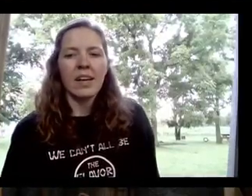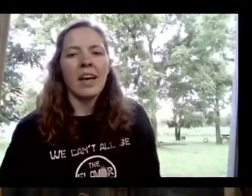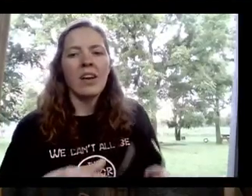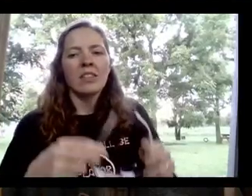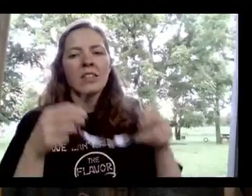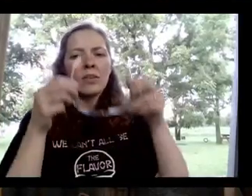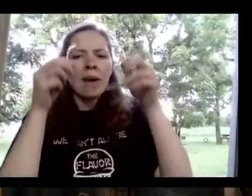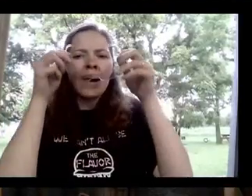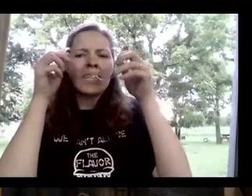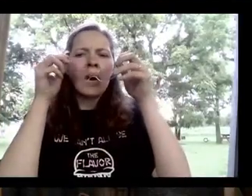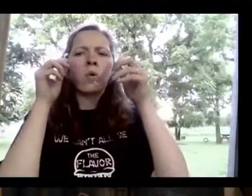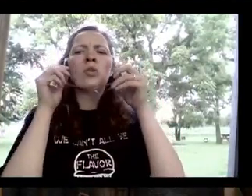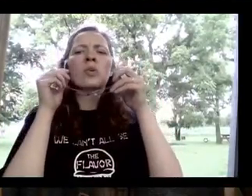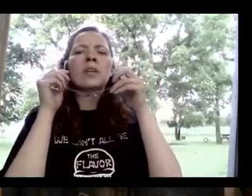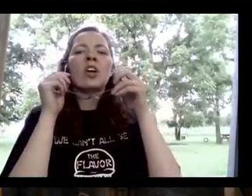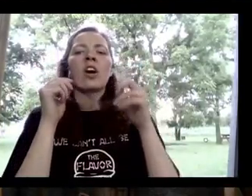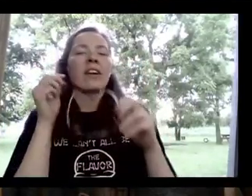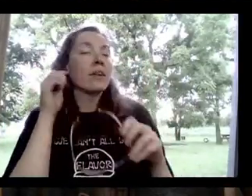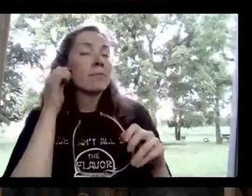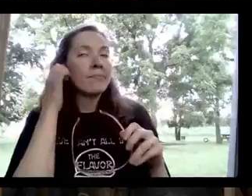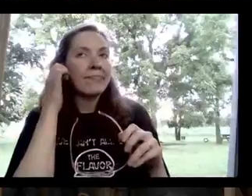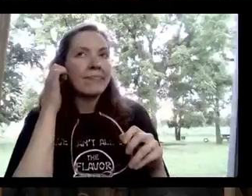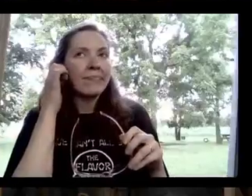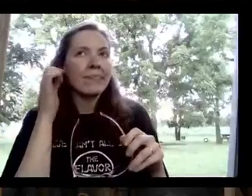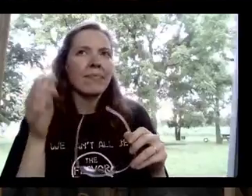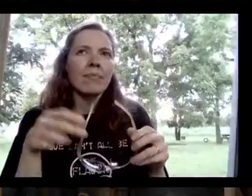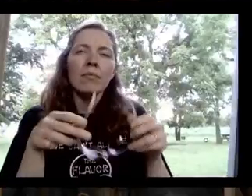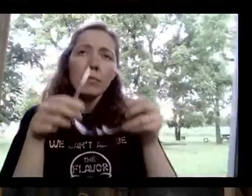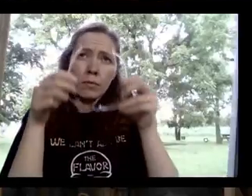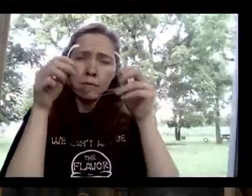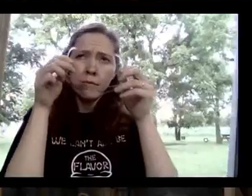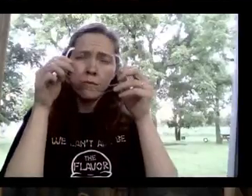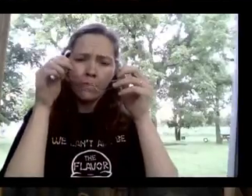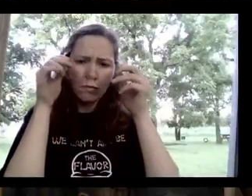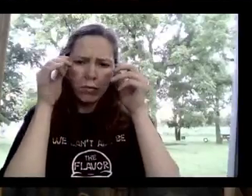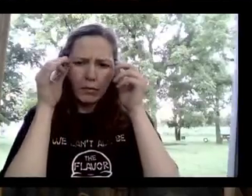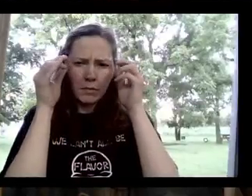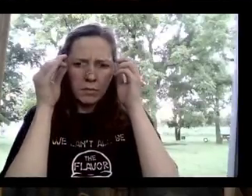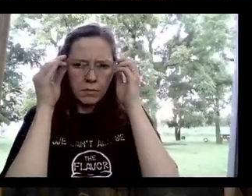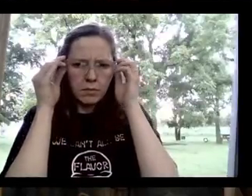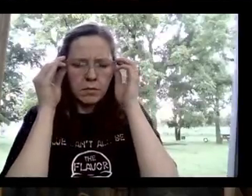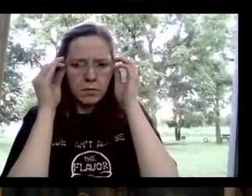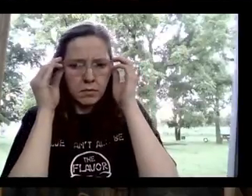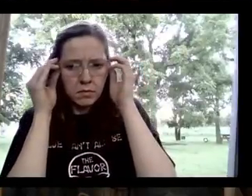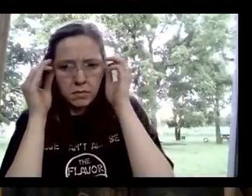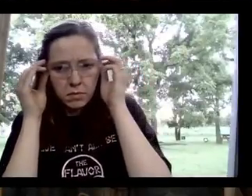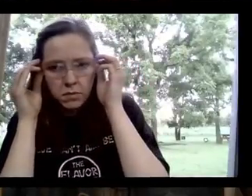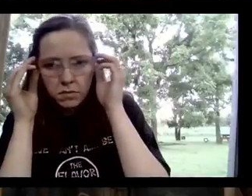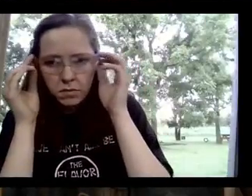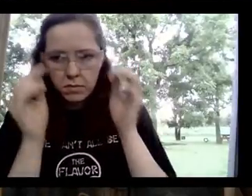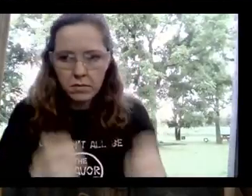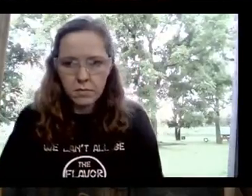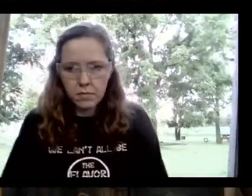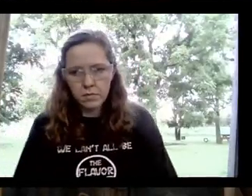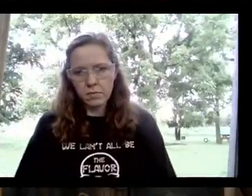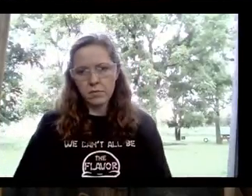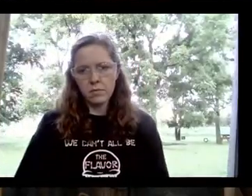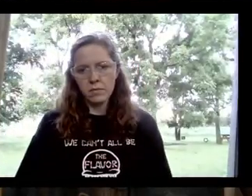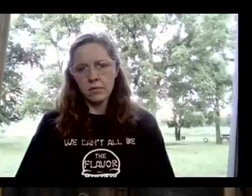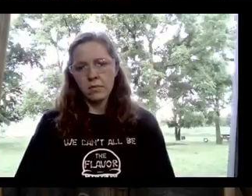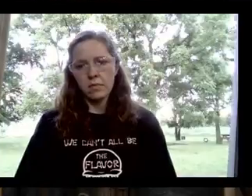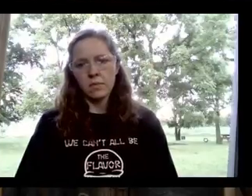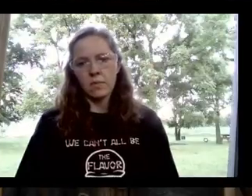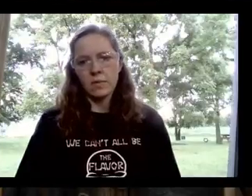Yep. And also asked, how old are we talking? Old as in at least 100 years old,